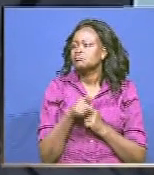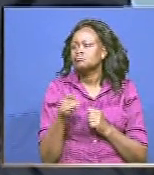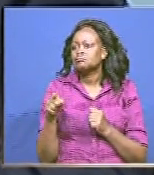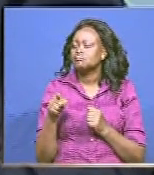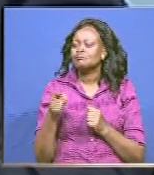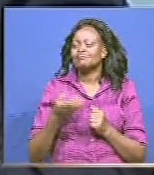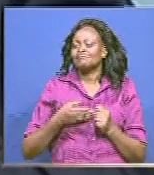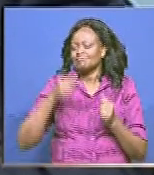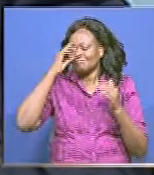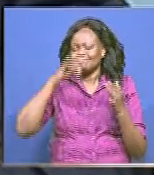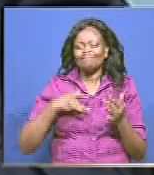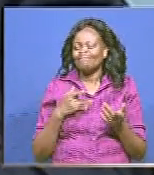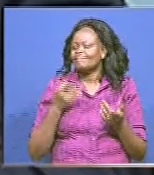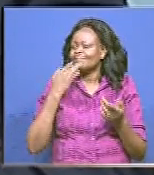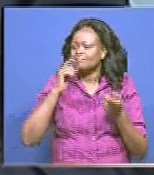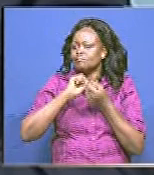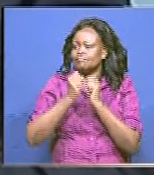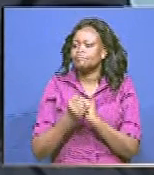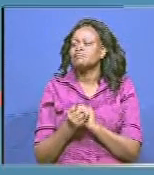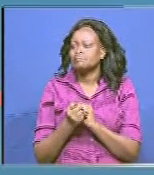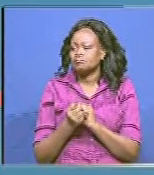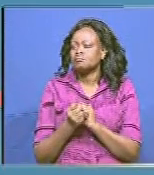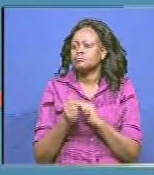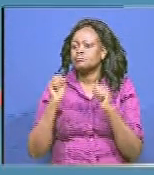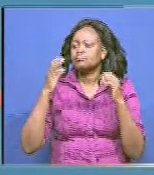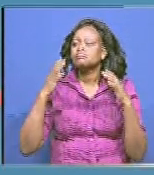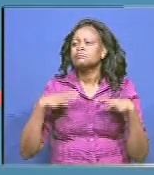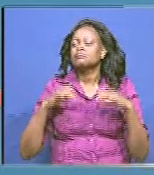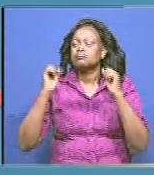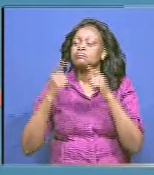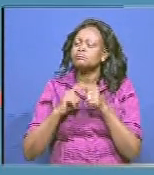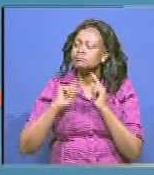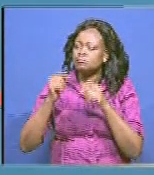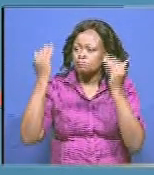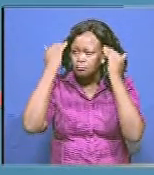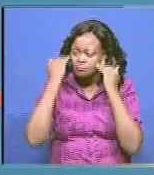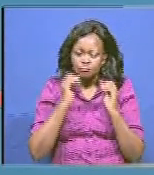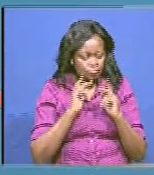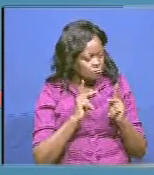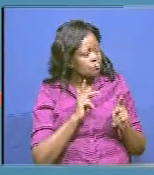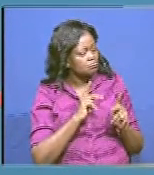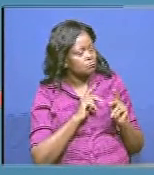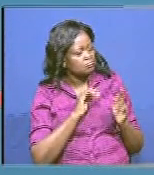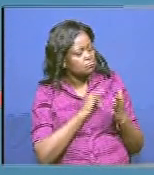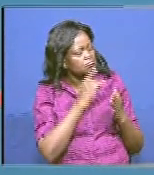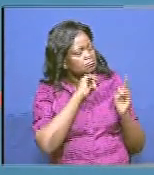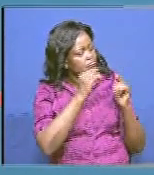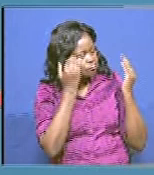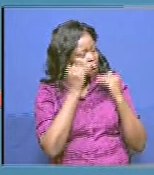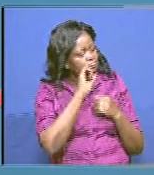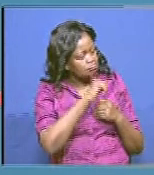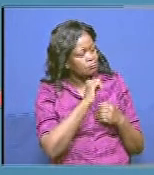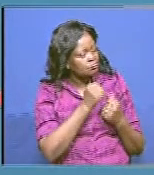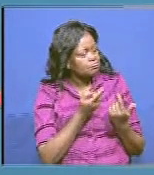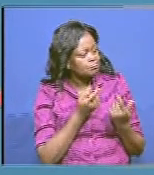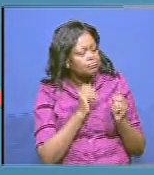Governors felt should change. You felt should change, and that's why you moved to court. Yes. But even as you moved to court, let's look at, you know, the production within the counties